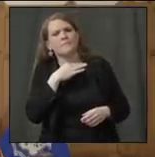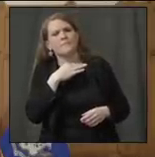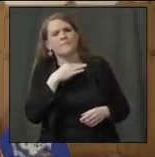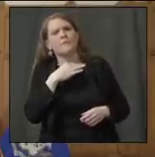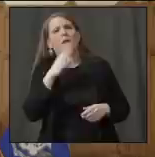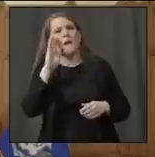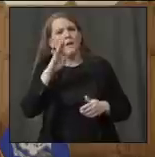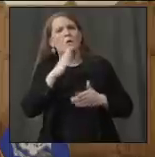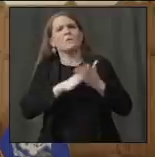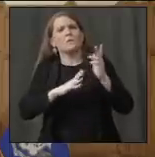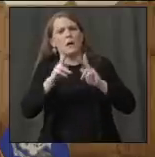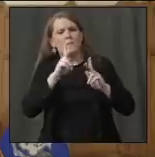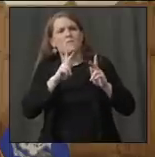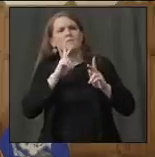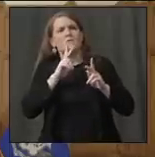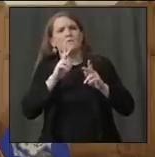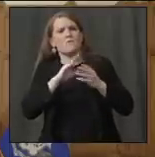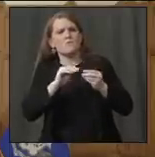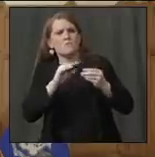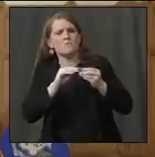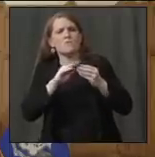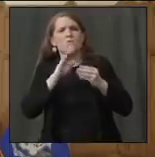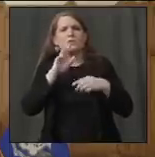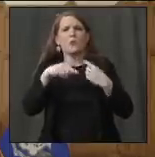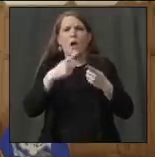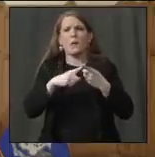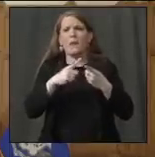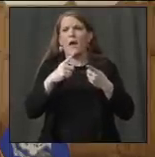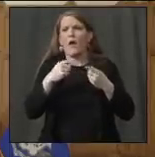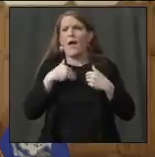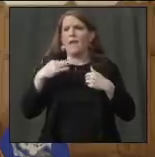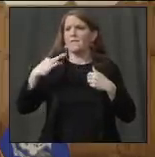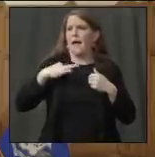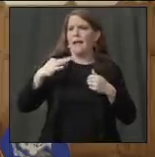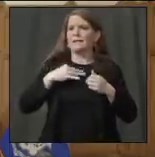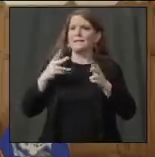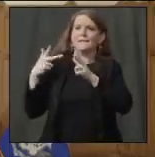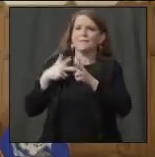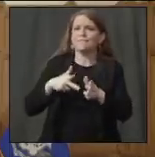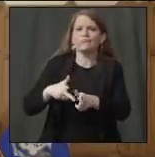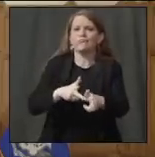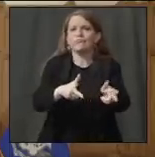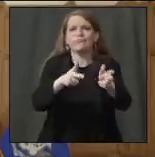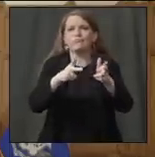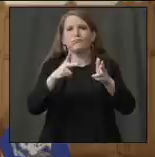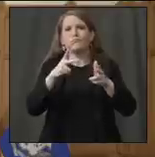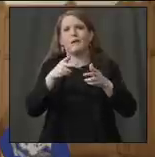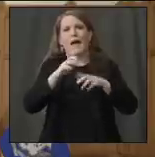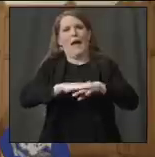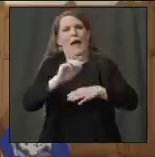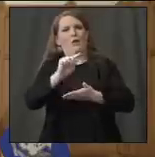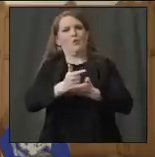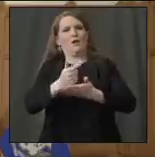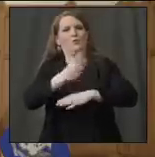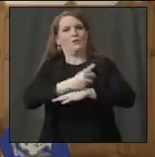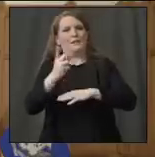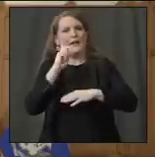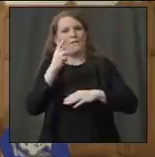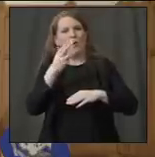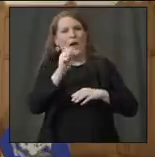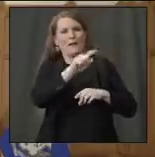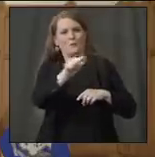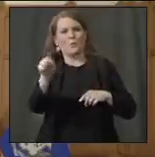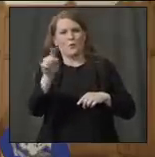graduation ceremony on the same day at each high school athletic field across the state. They're asking basically for 1 day, a 5-hour reprieve